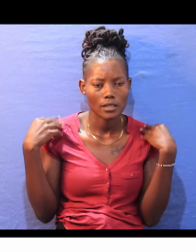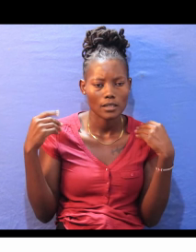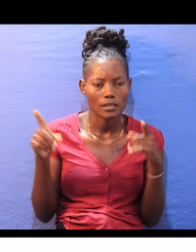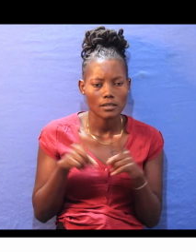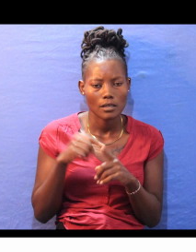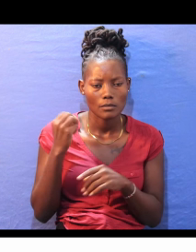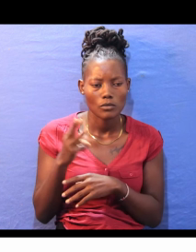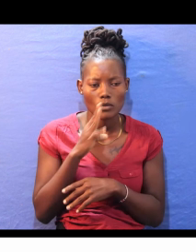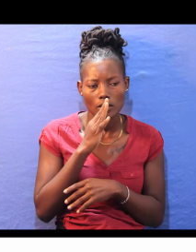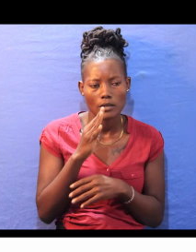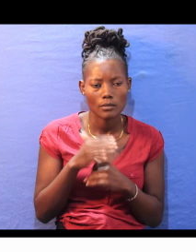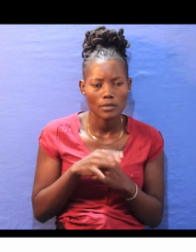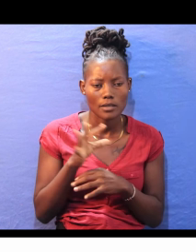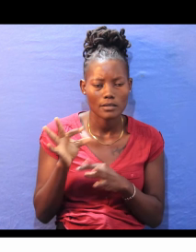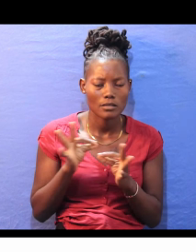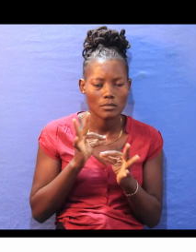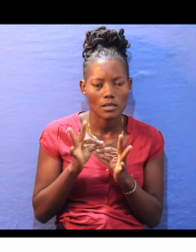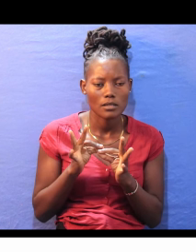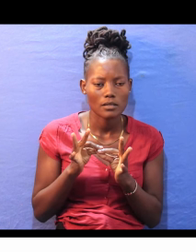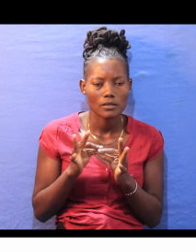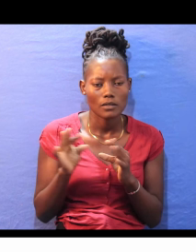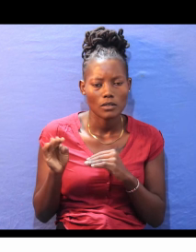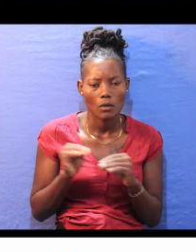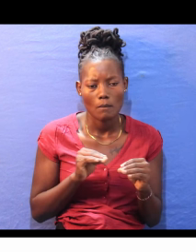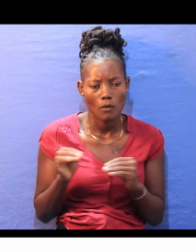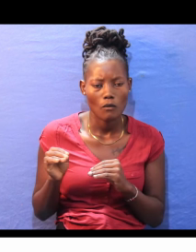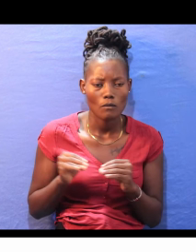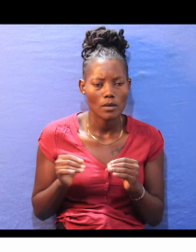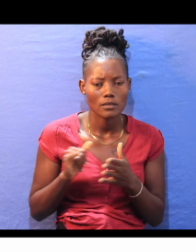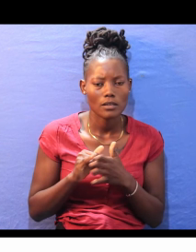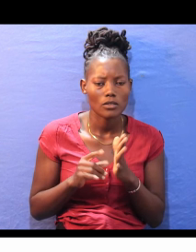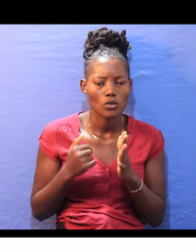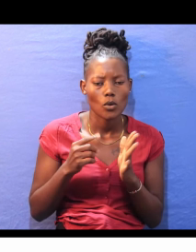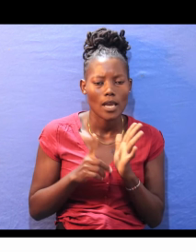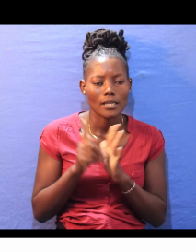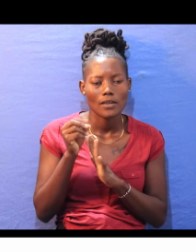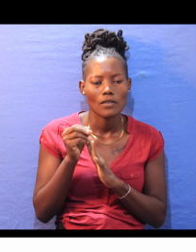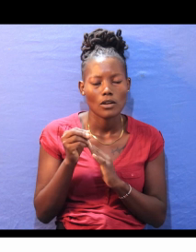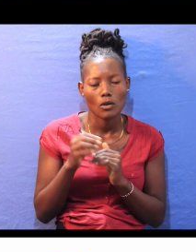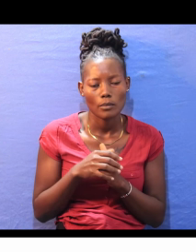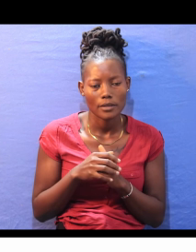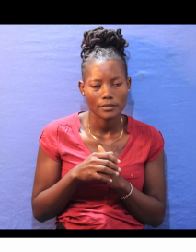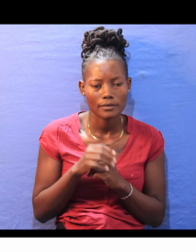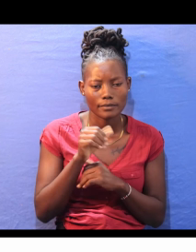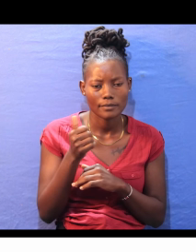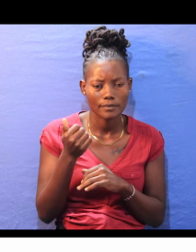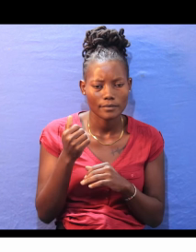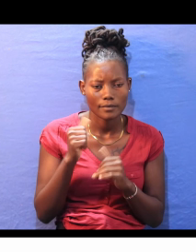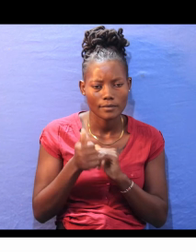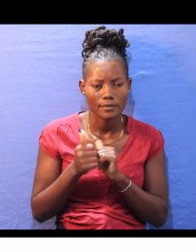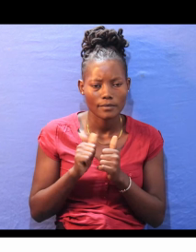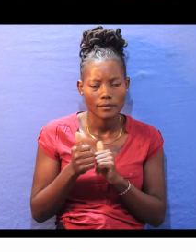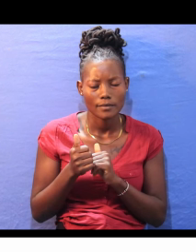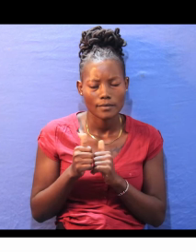be specific movements that are developing it. For our other sports, the general